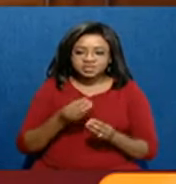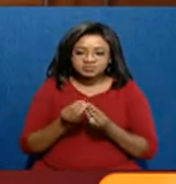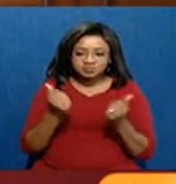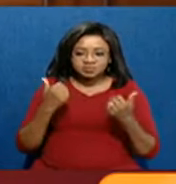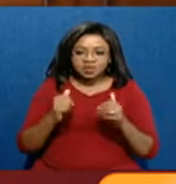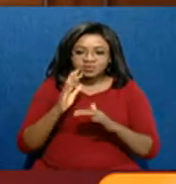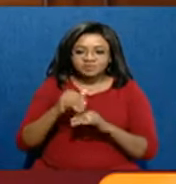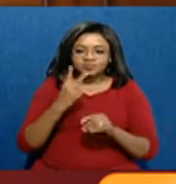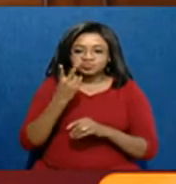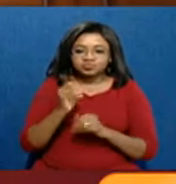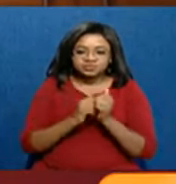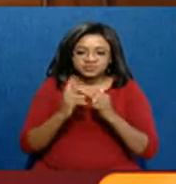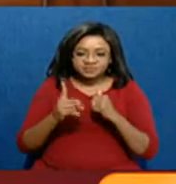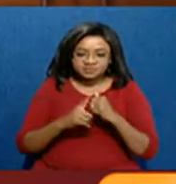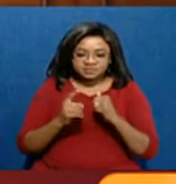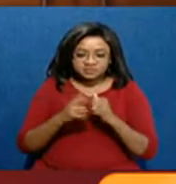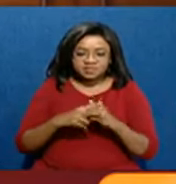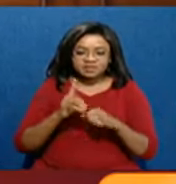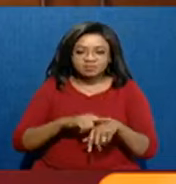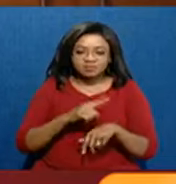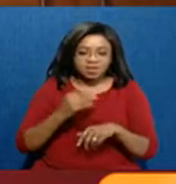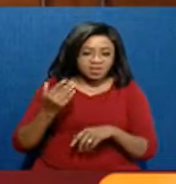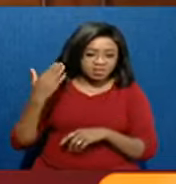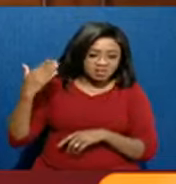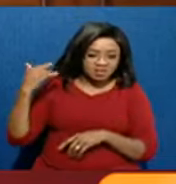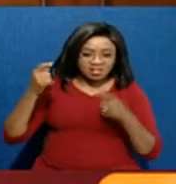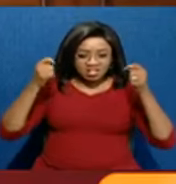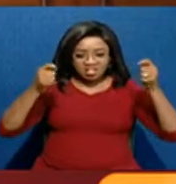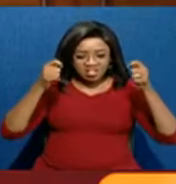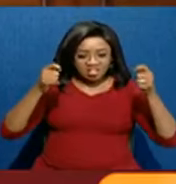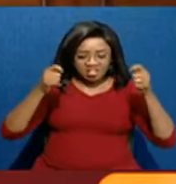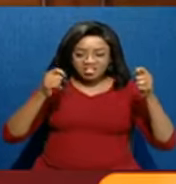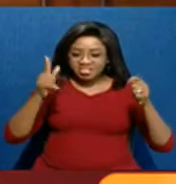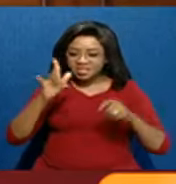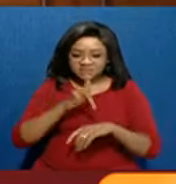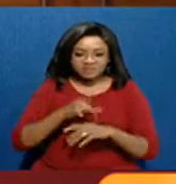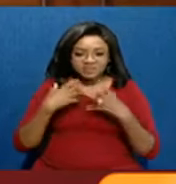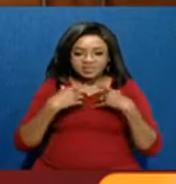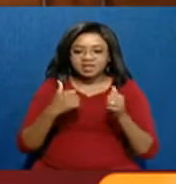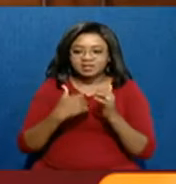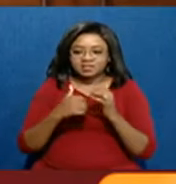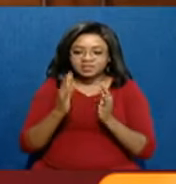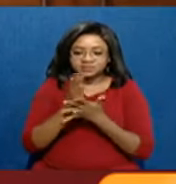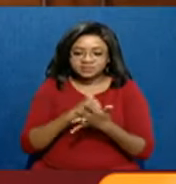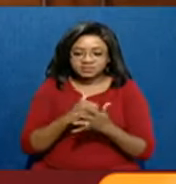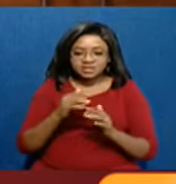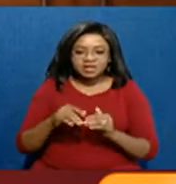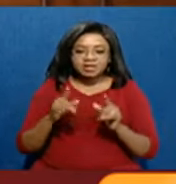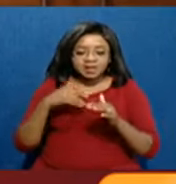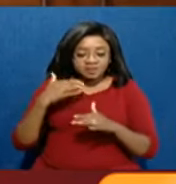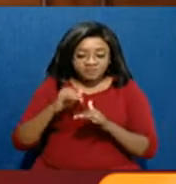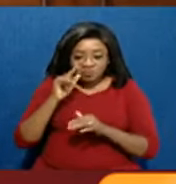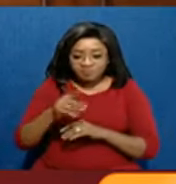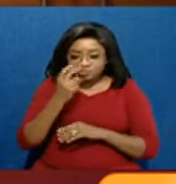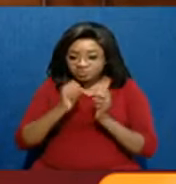2017, when the last strike took the country on the brink of a health crisis. That strike that resulted in a collective bargaining agreement that